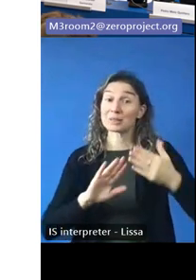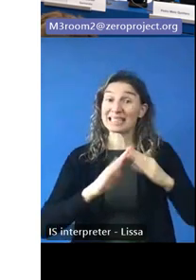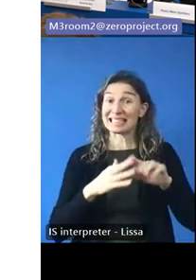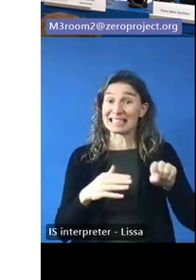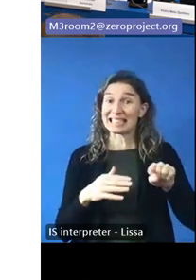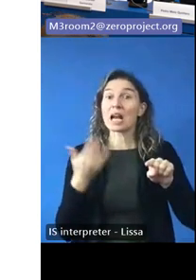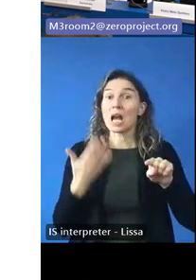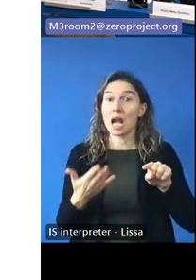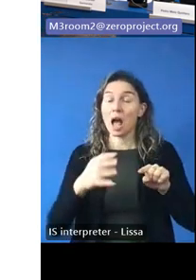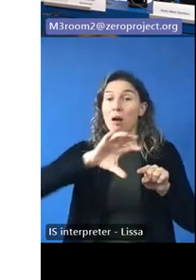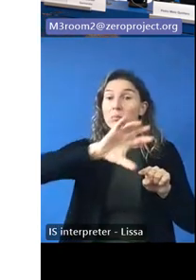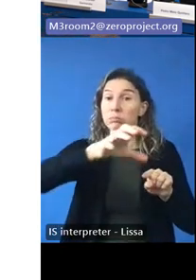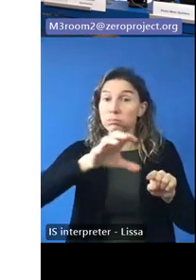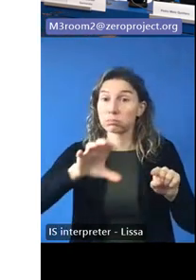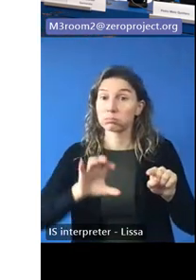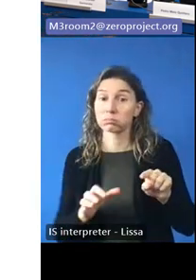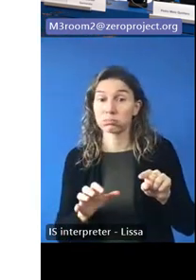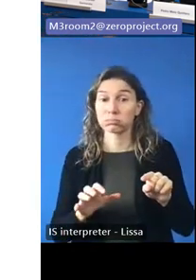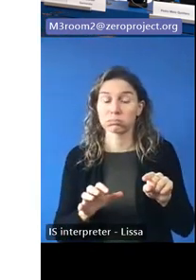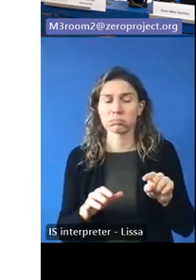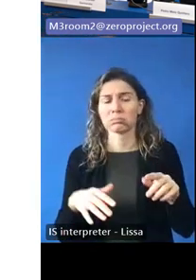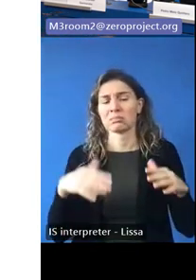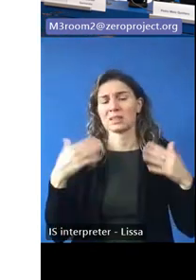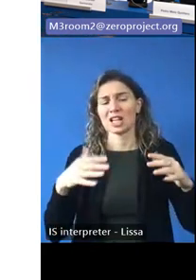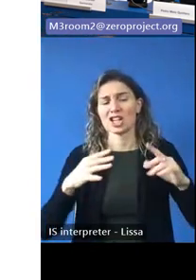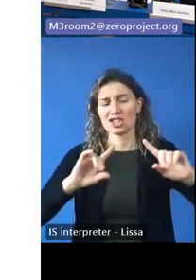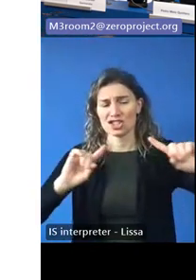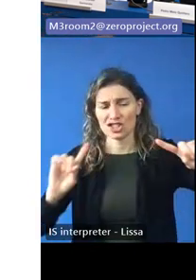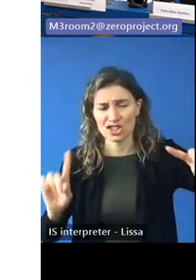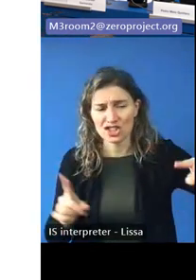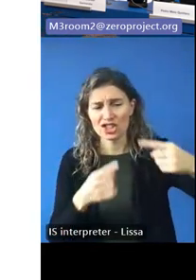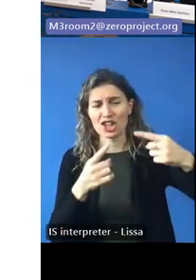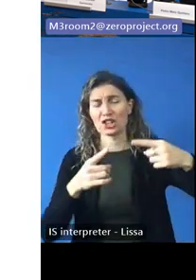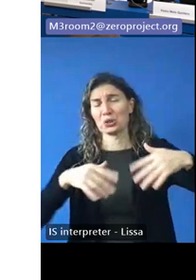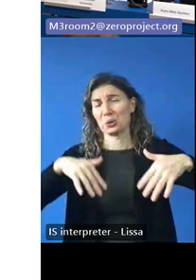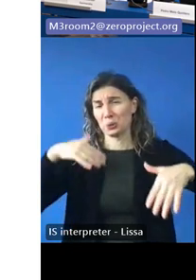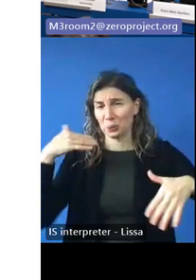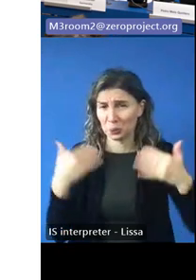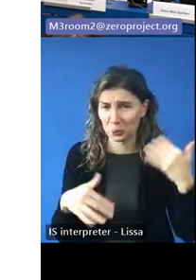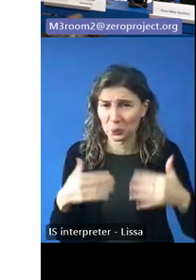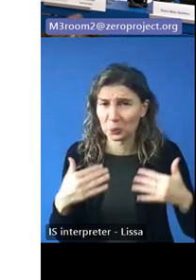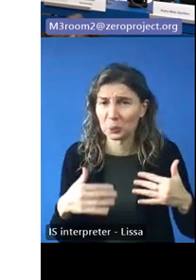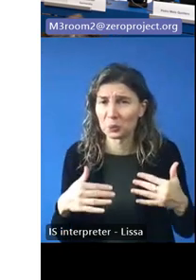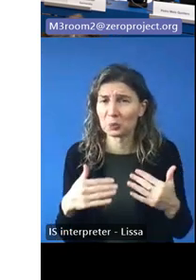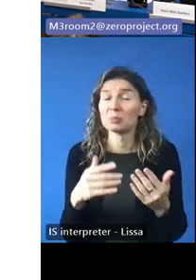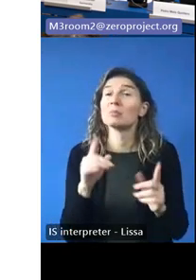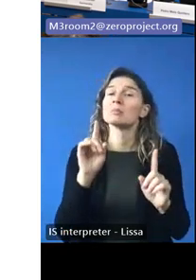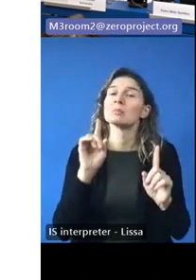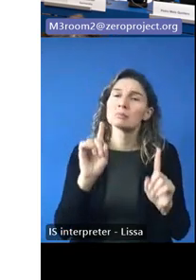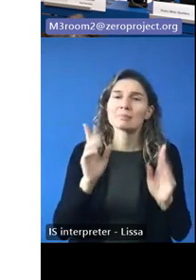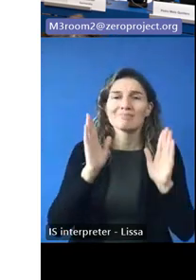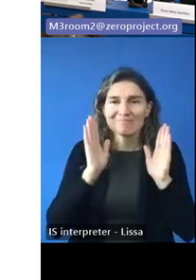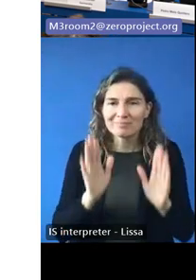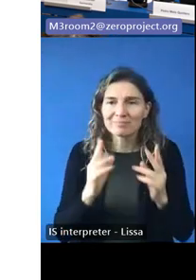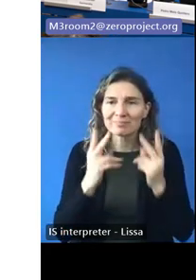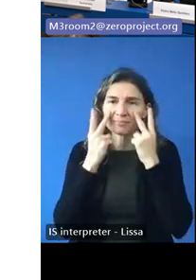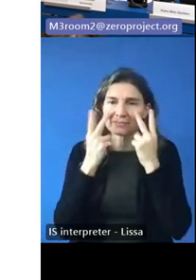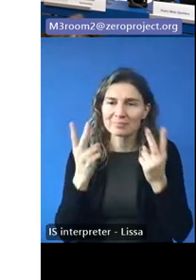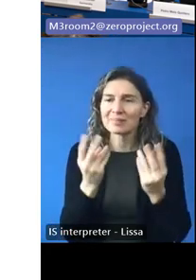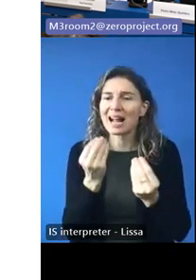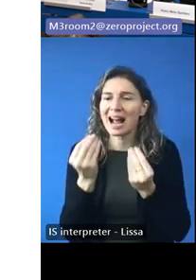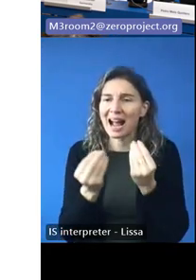are enormous, since it's necessary to have more funding to achieve a national-wide mapping and implement the application